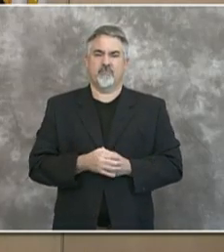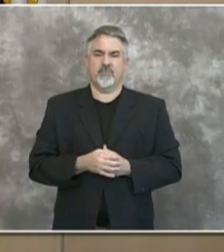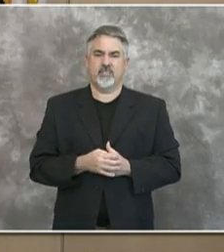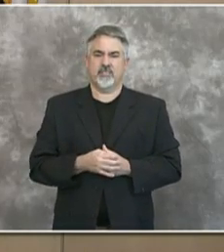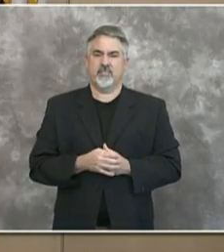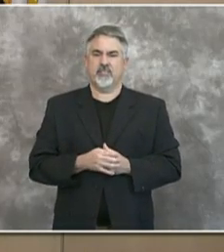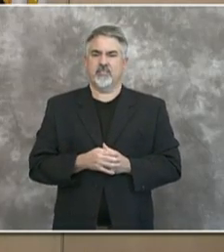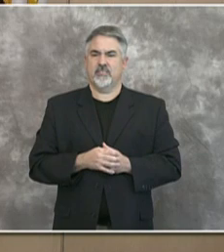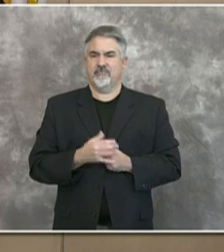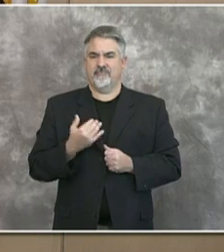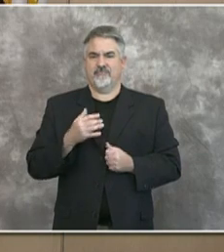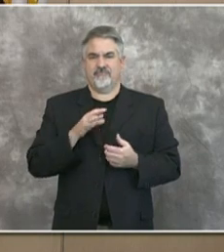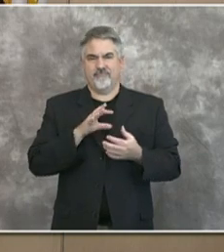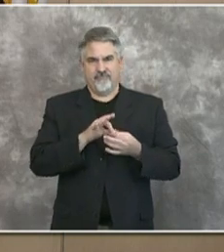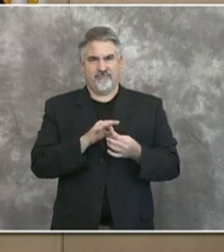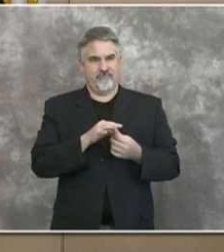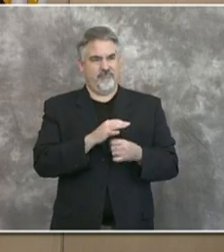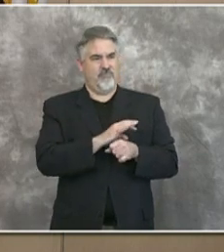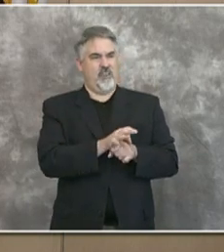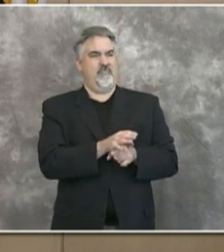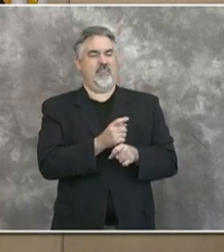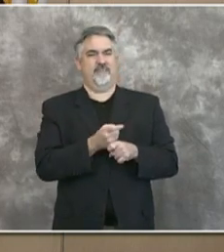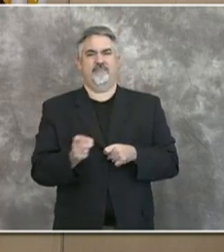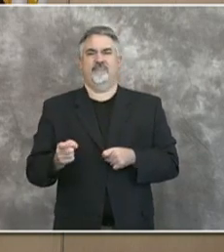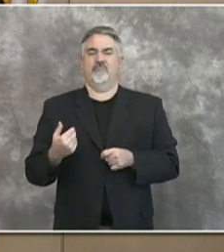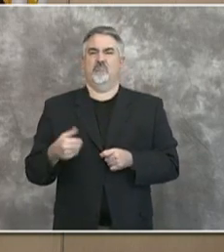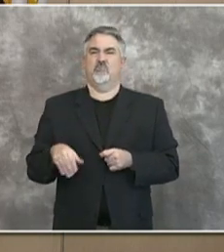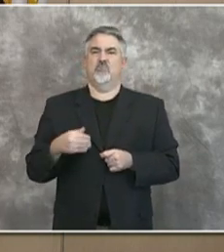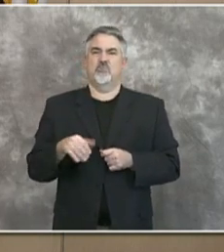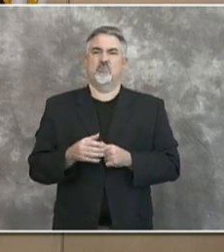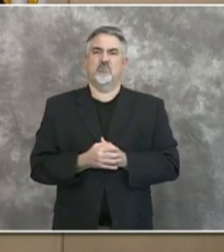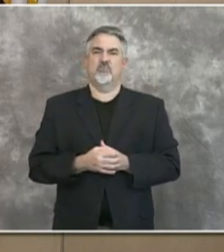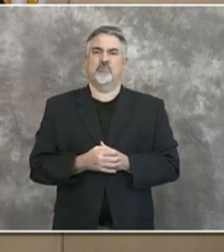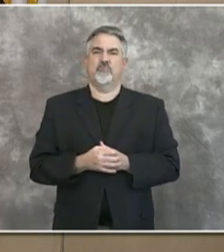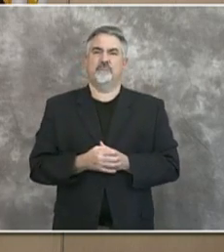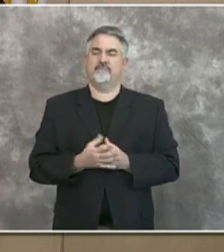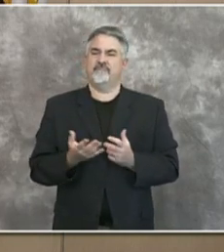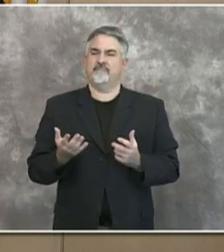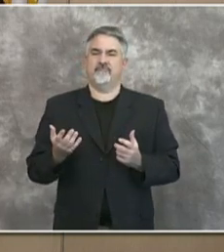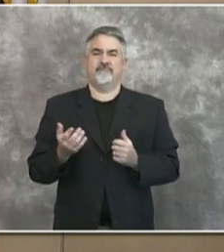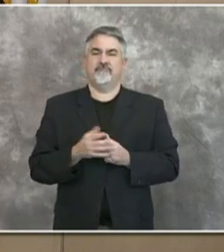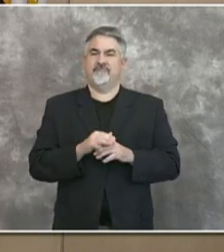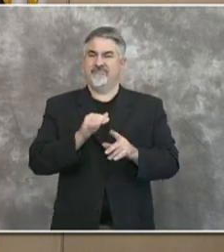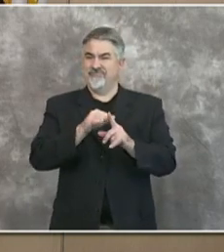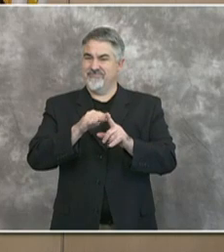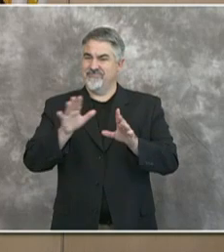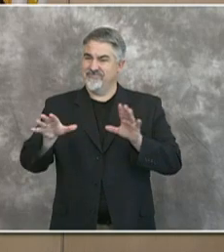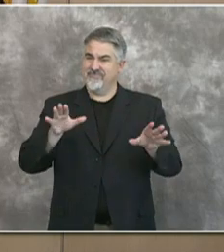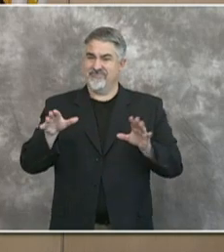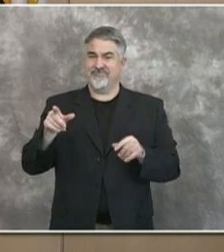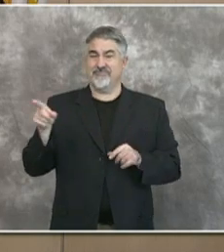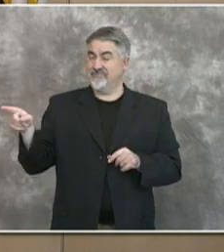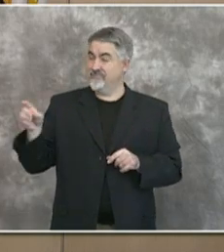related to the COVID-19 disease. And as a reminder, our website address is